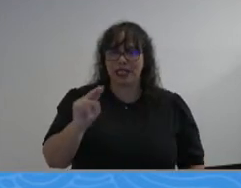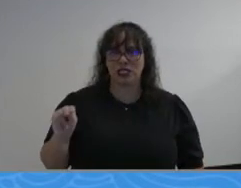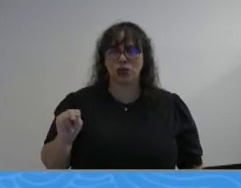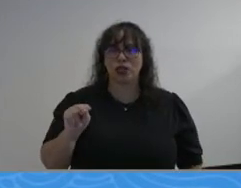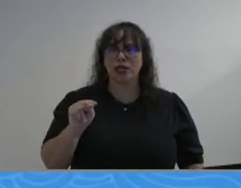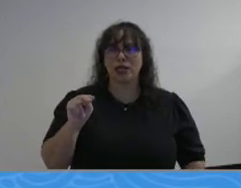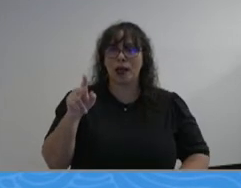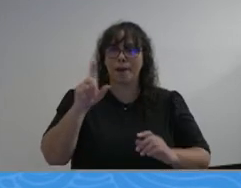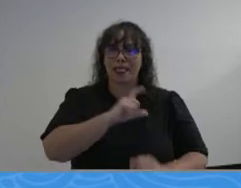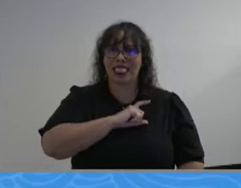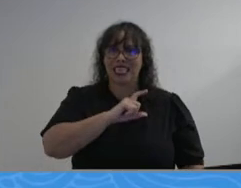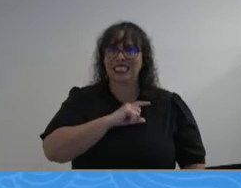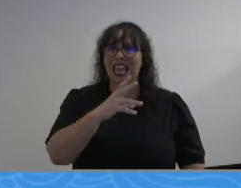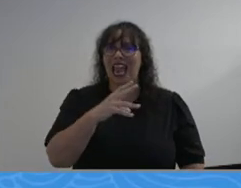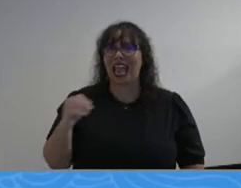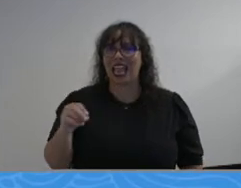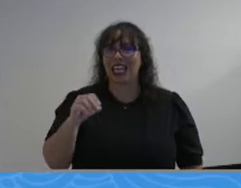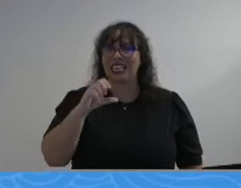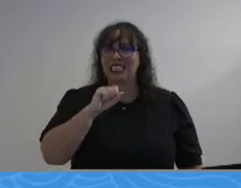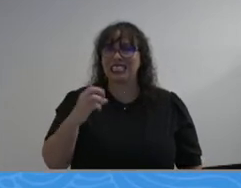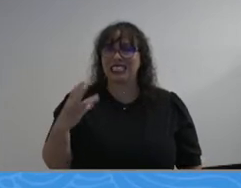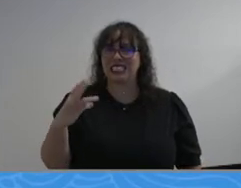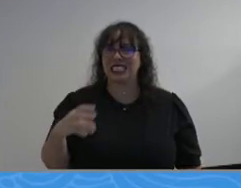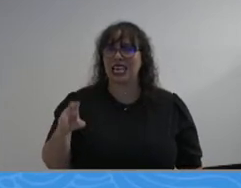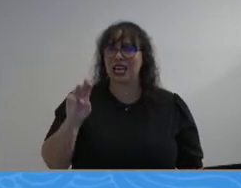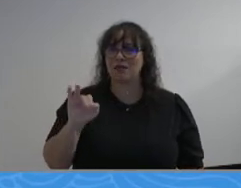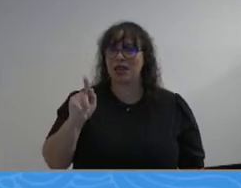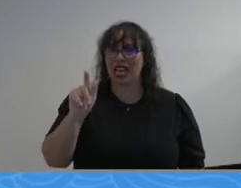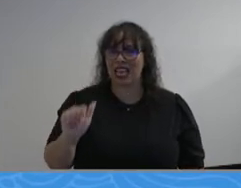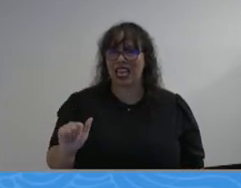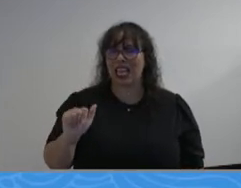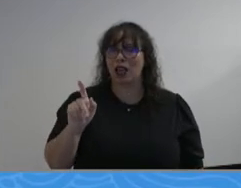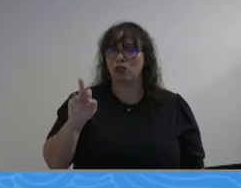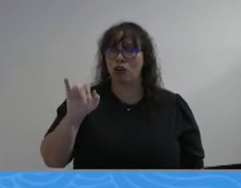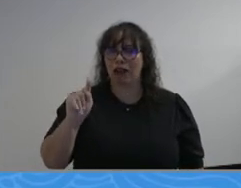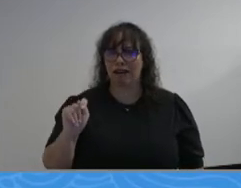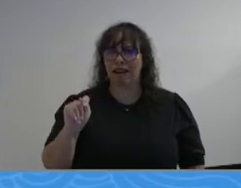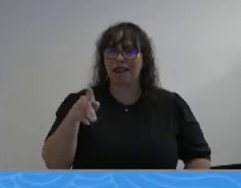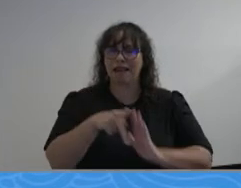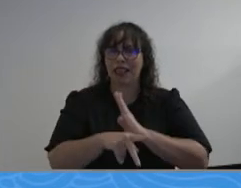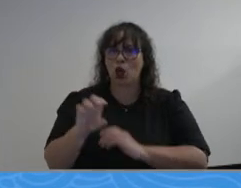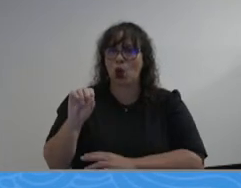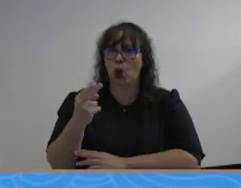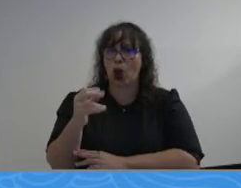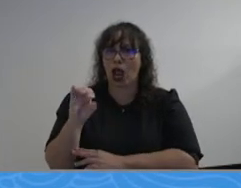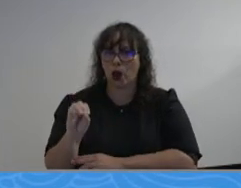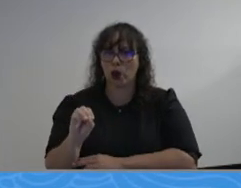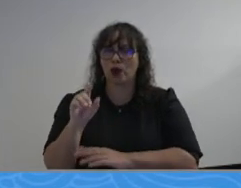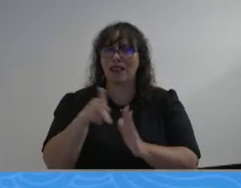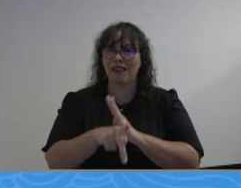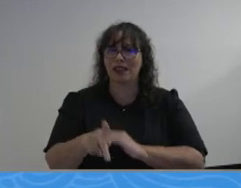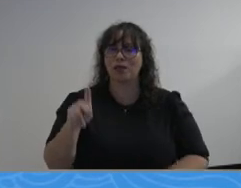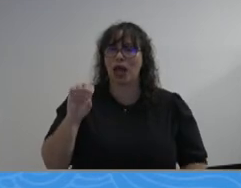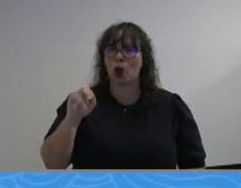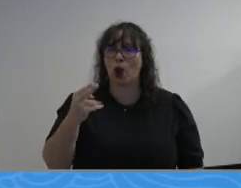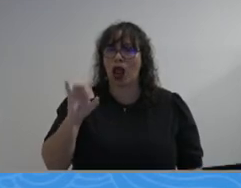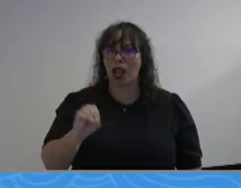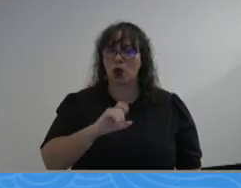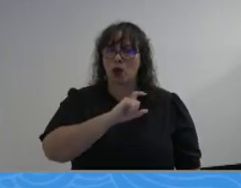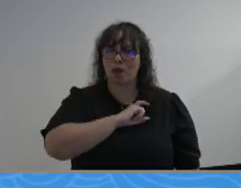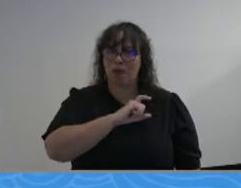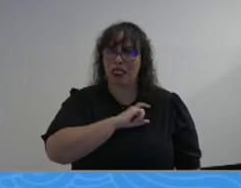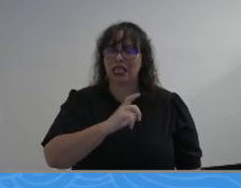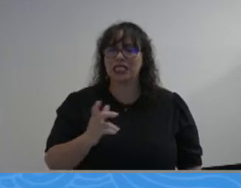2021, and the murder of 16-year-old Makia Bryant, killed in Ohio by the Ohio police on April 20th.